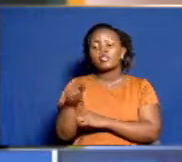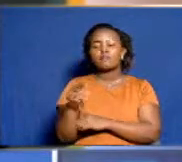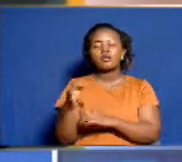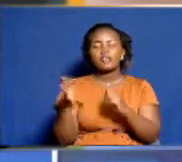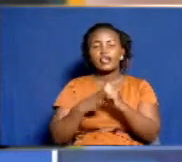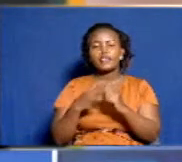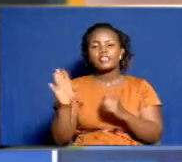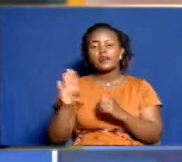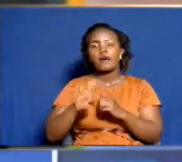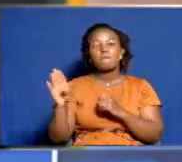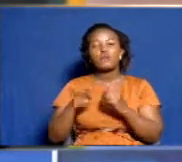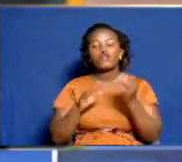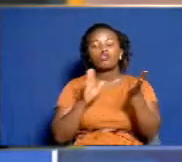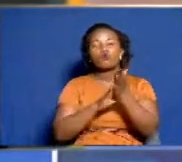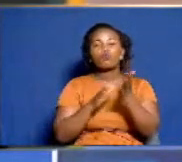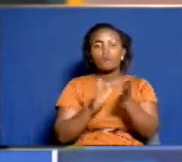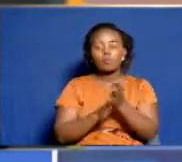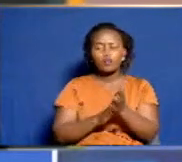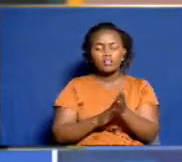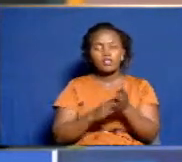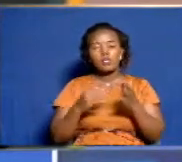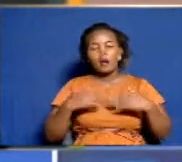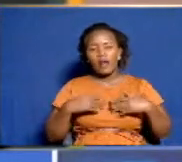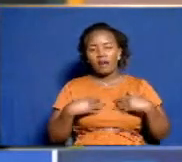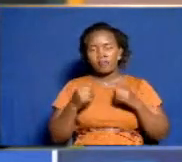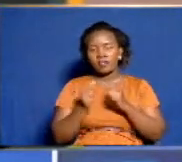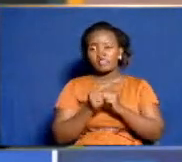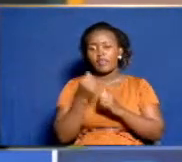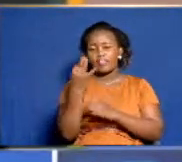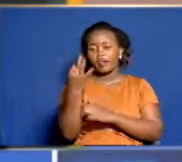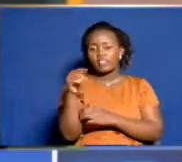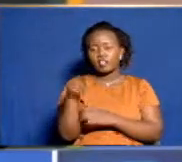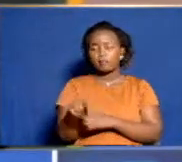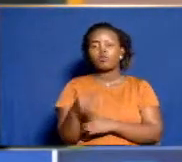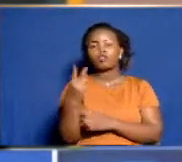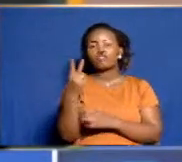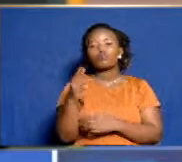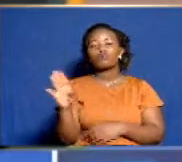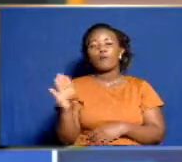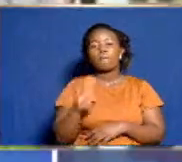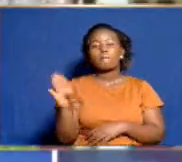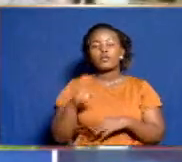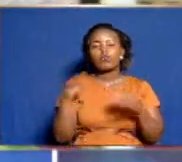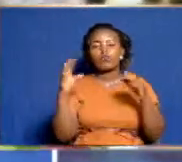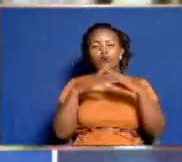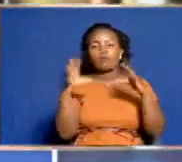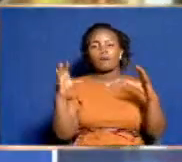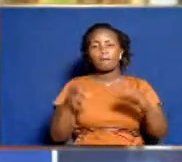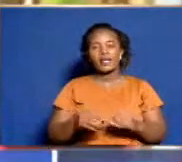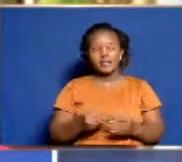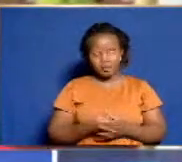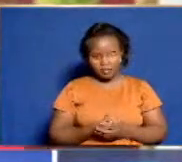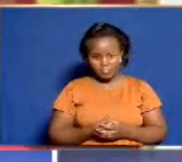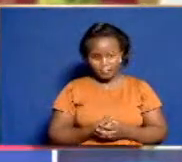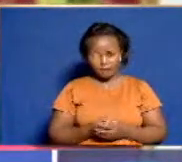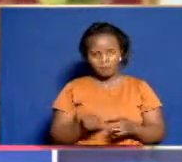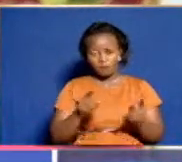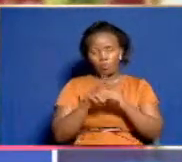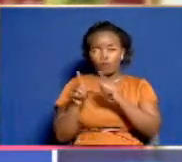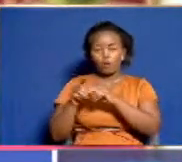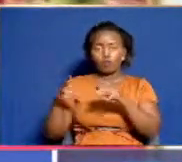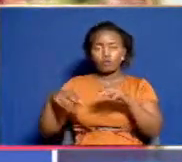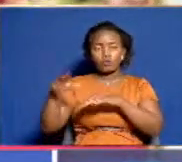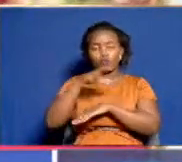proposed, with enablers taking 13.2 billion shillings of the budget. In the budget, the National